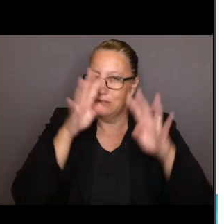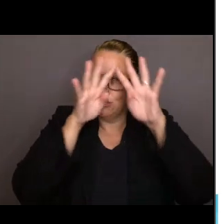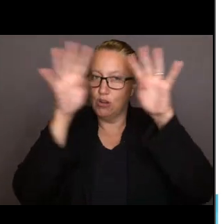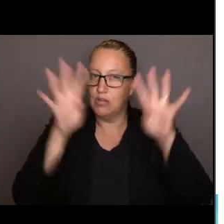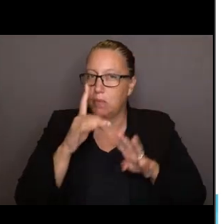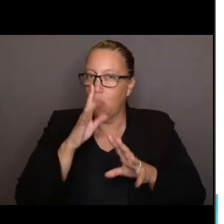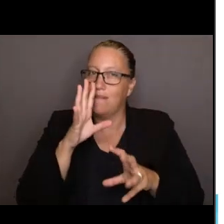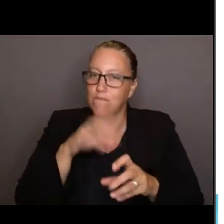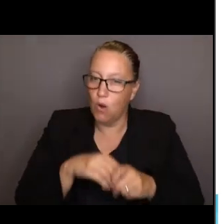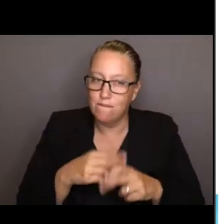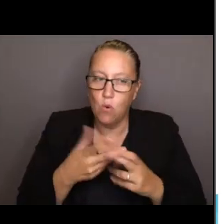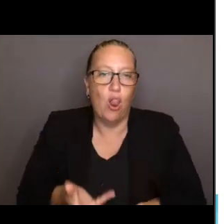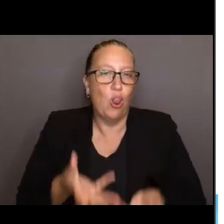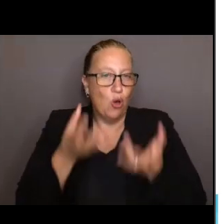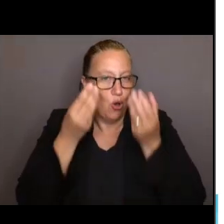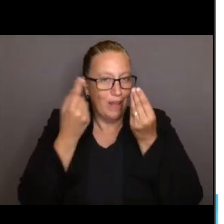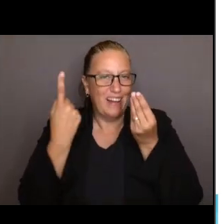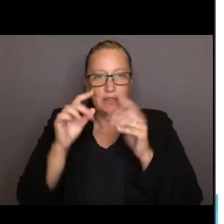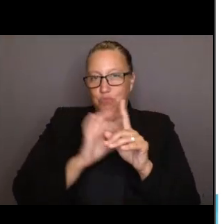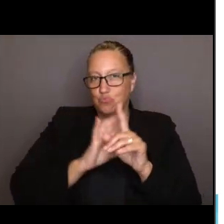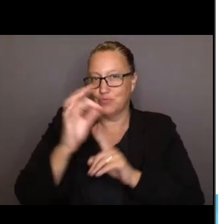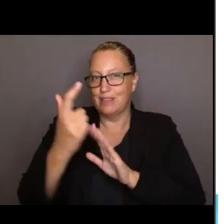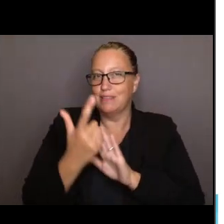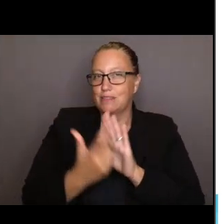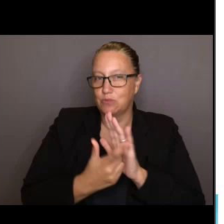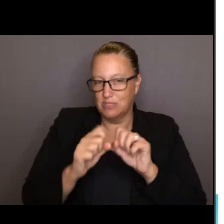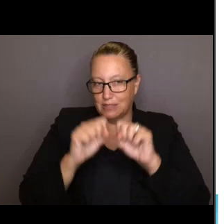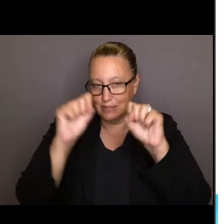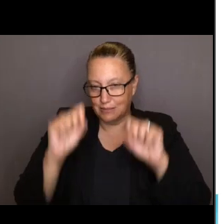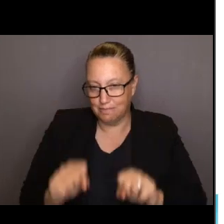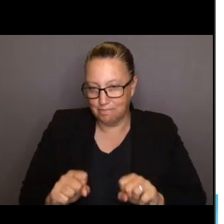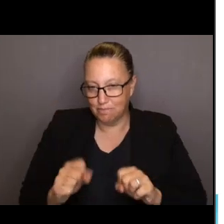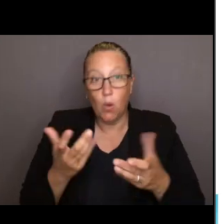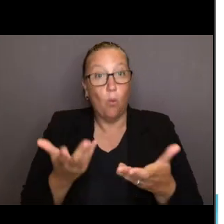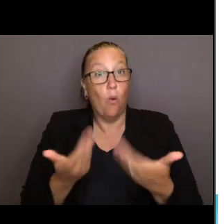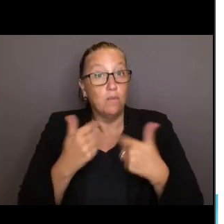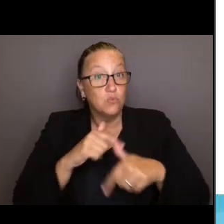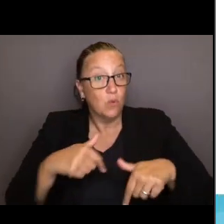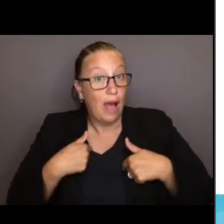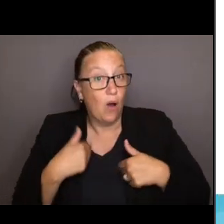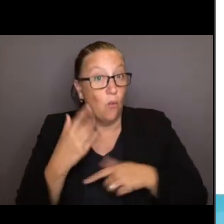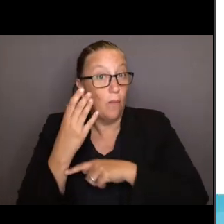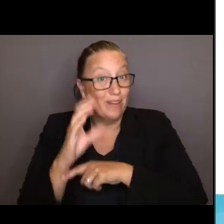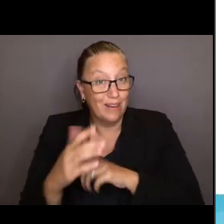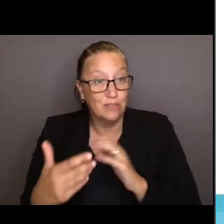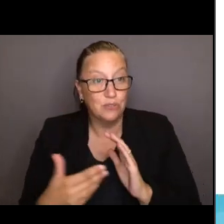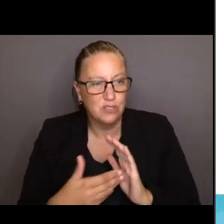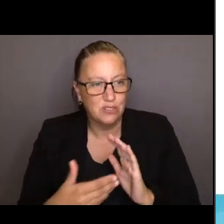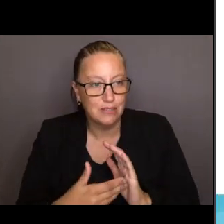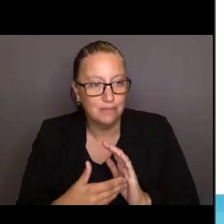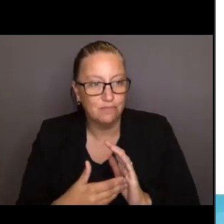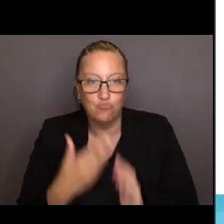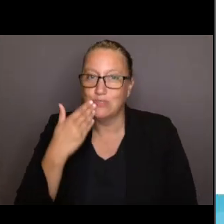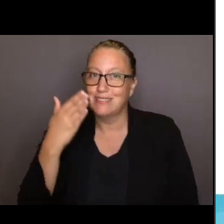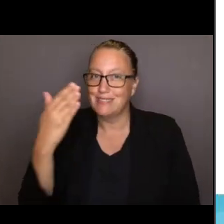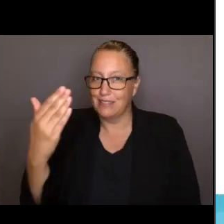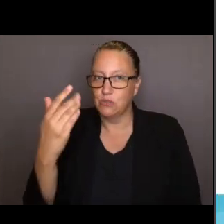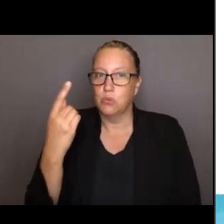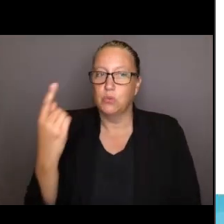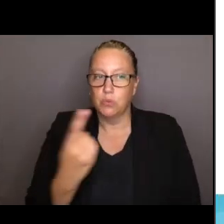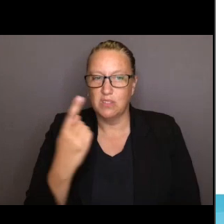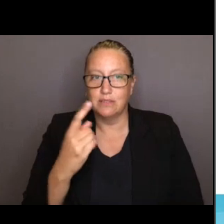So again, welcome to our webinar, Paternity Testing and Child Support, What are my clients' options? Our presenters today, we have